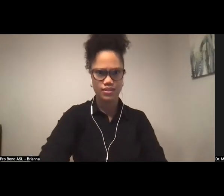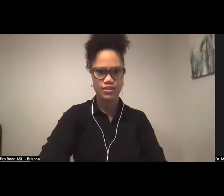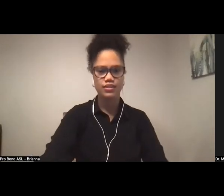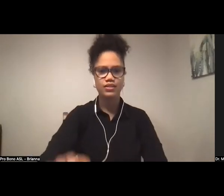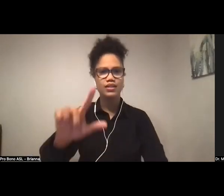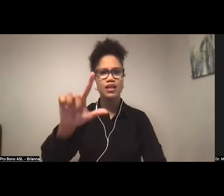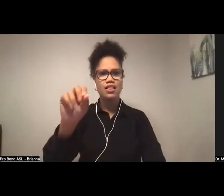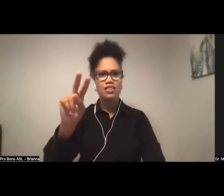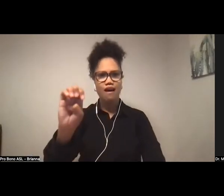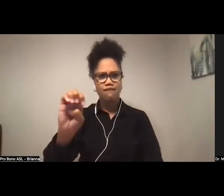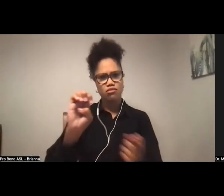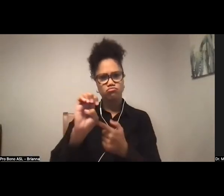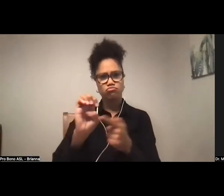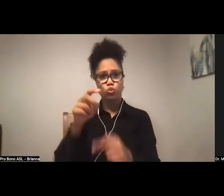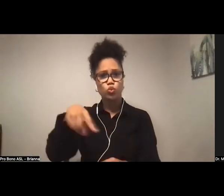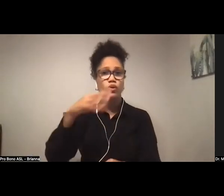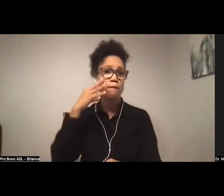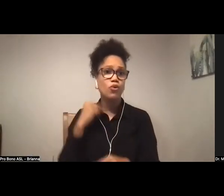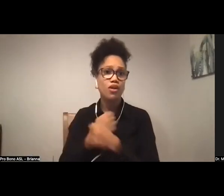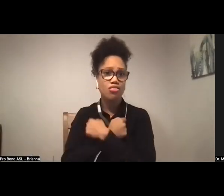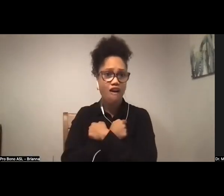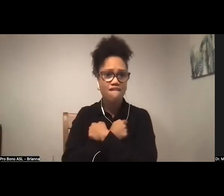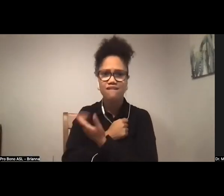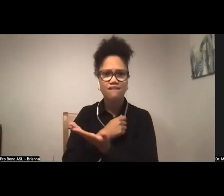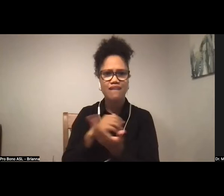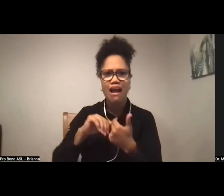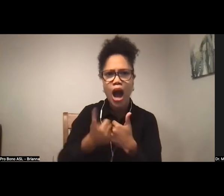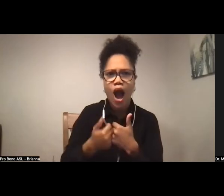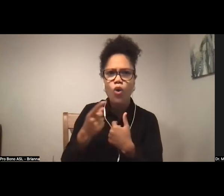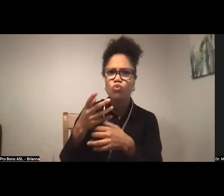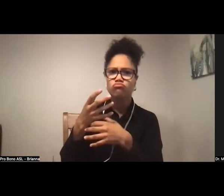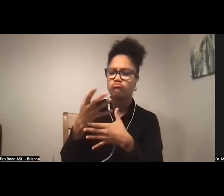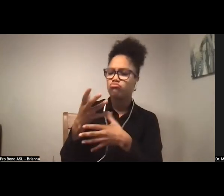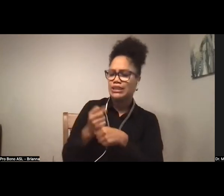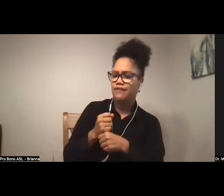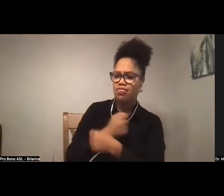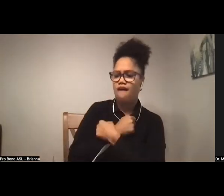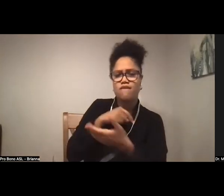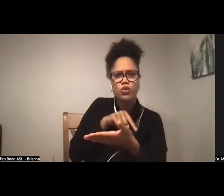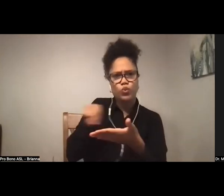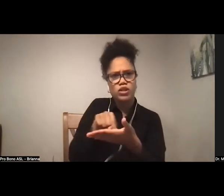Love this week. Where have you received love this week? How have you received love this week?